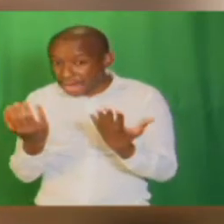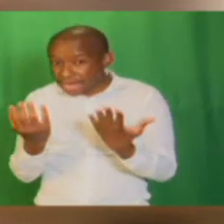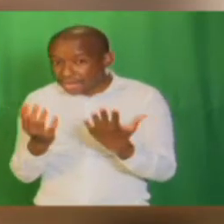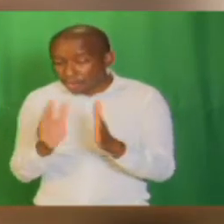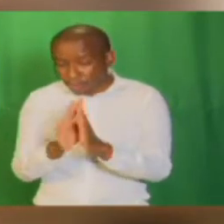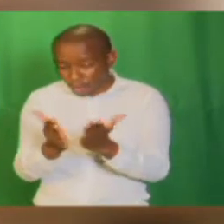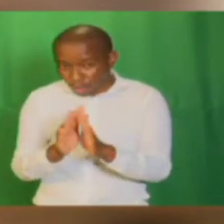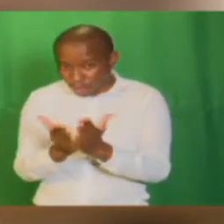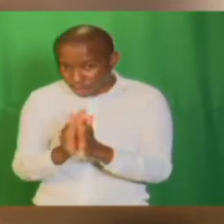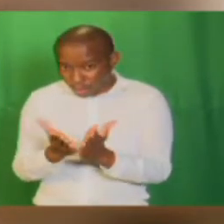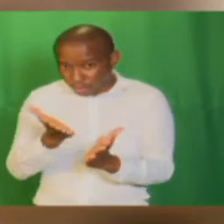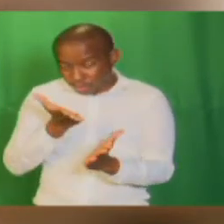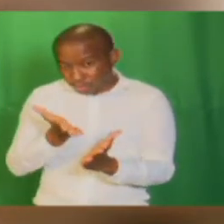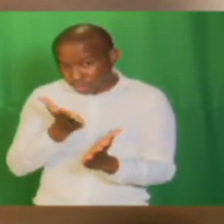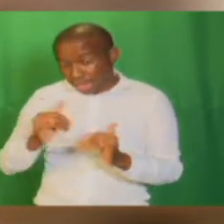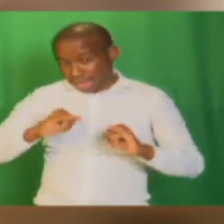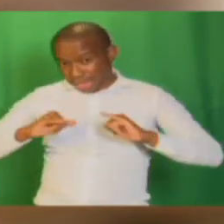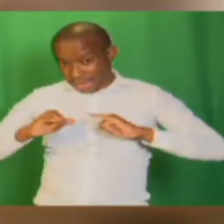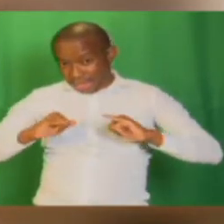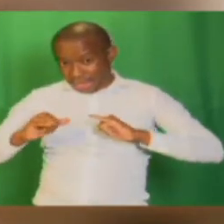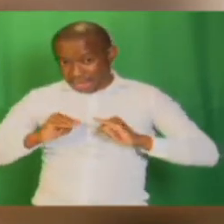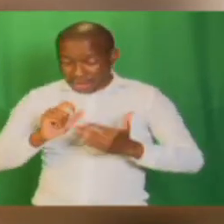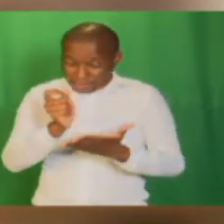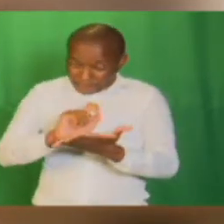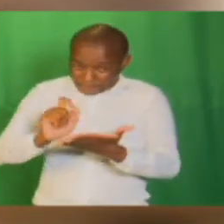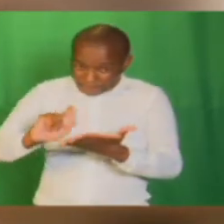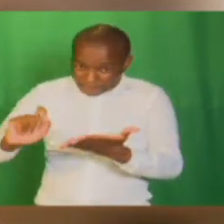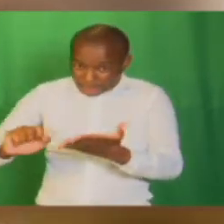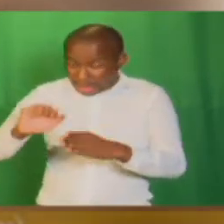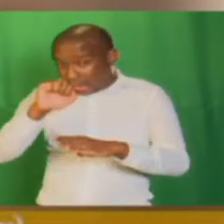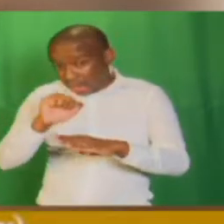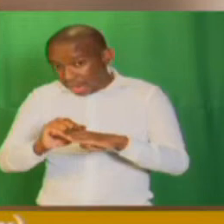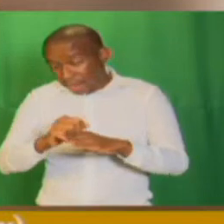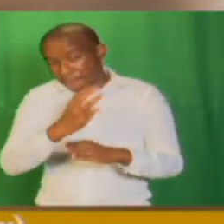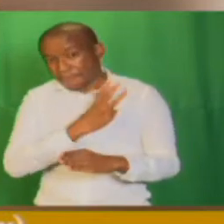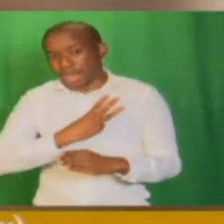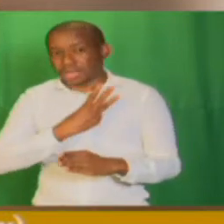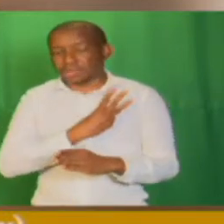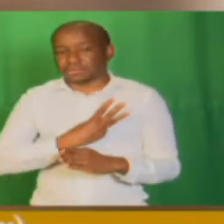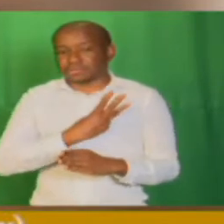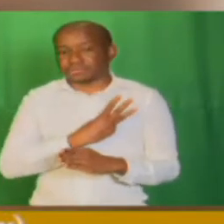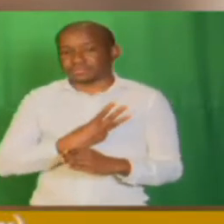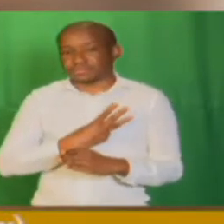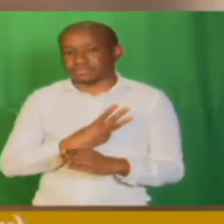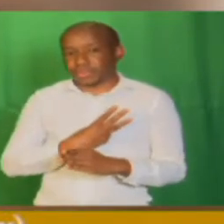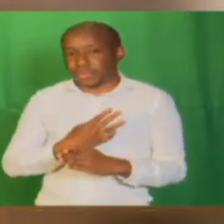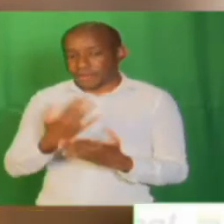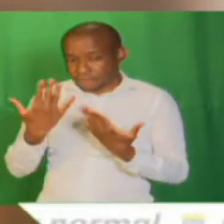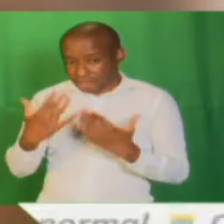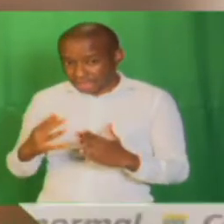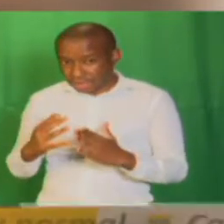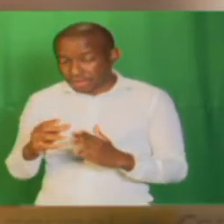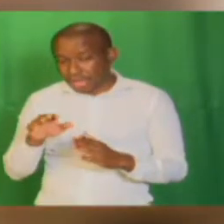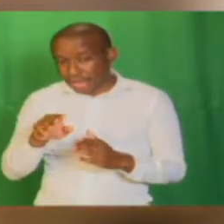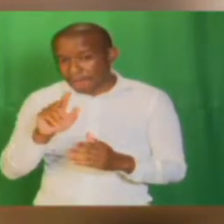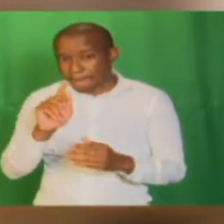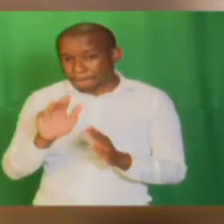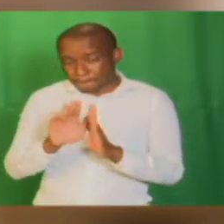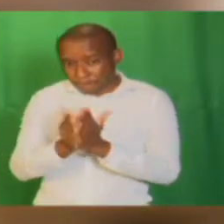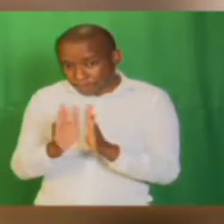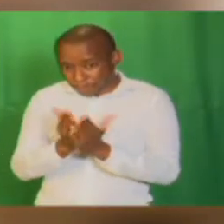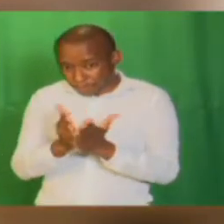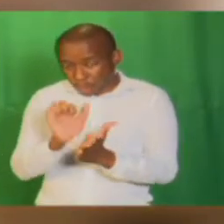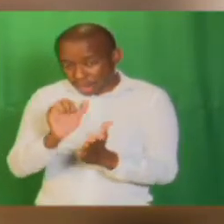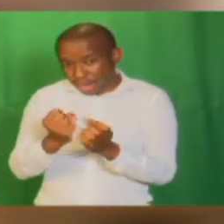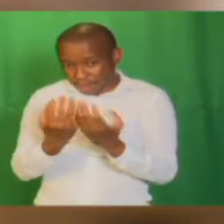books. They should be ready with them. Of course, their writing materials and their pupil's book. The pupil's book only today,